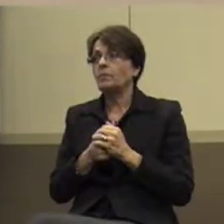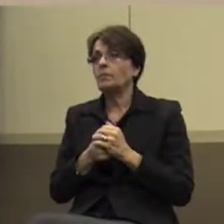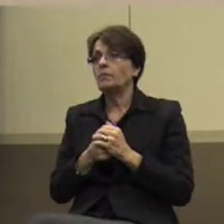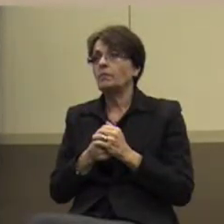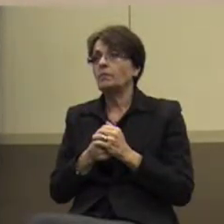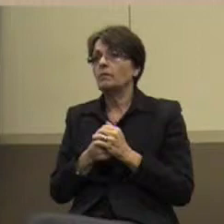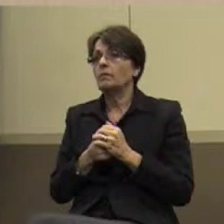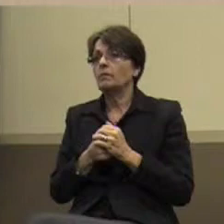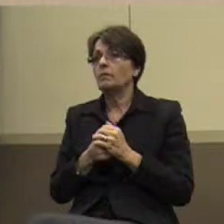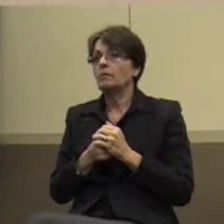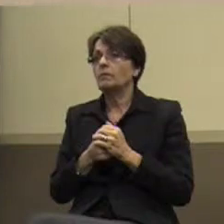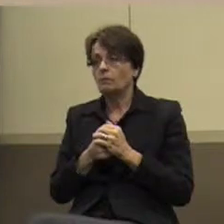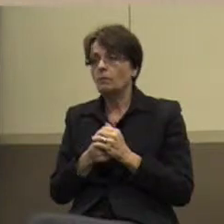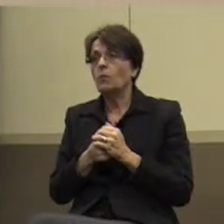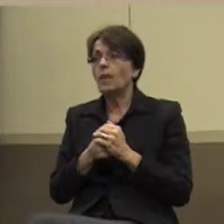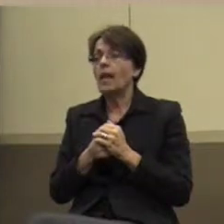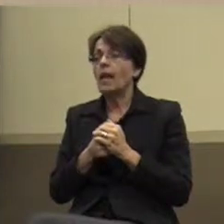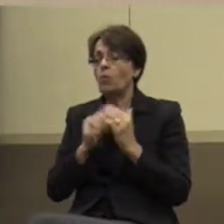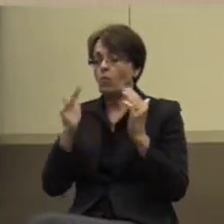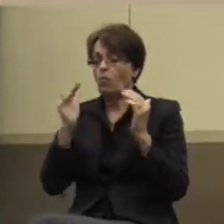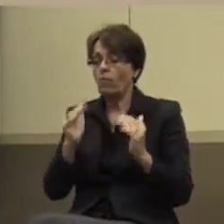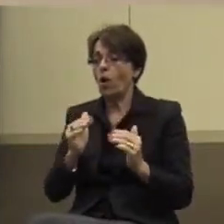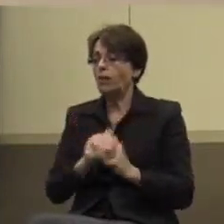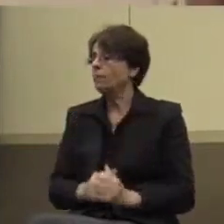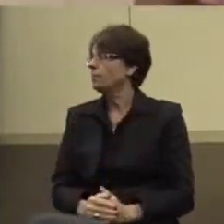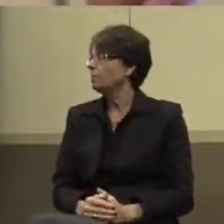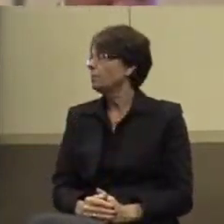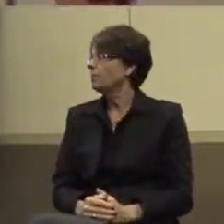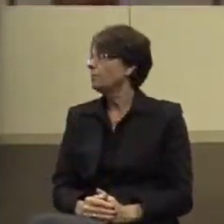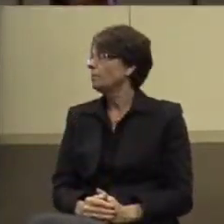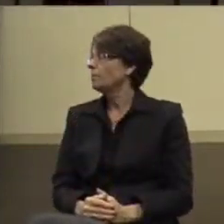All right. Then we'll move on.